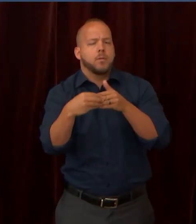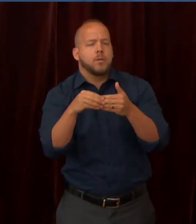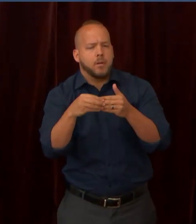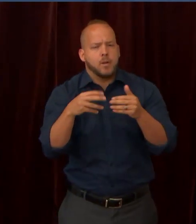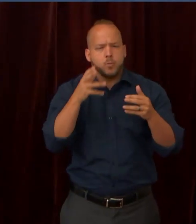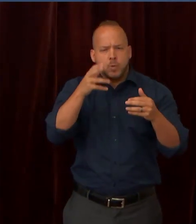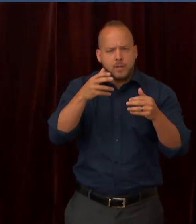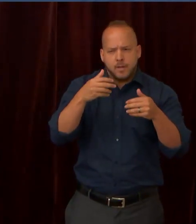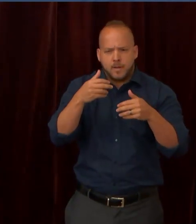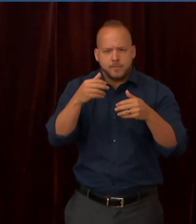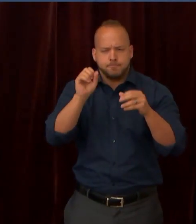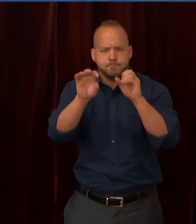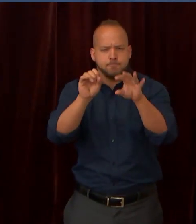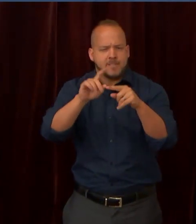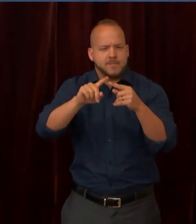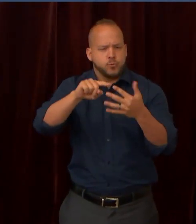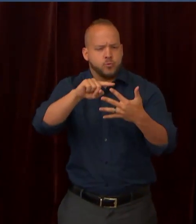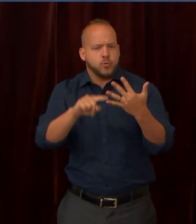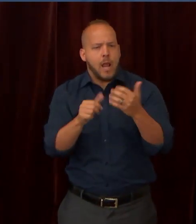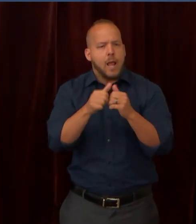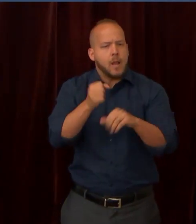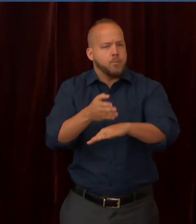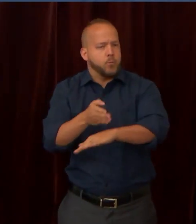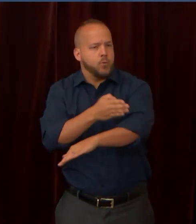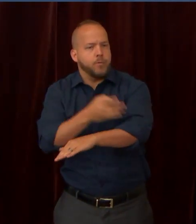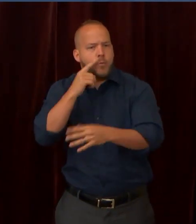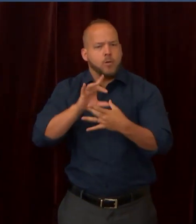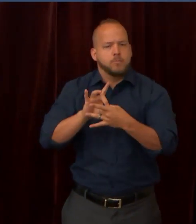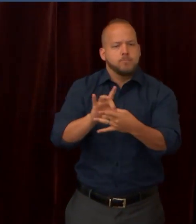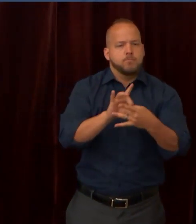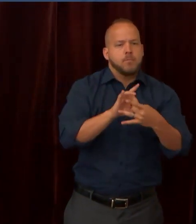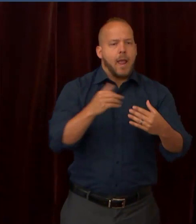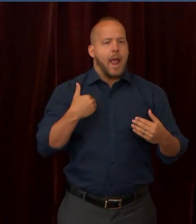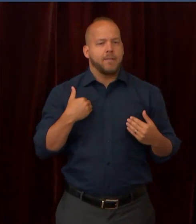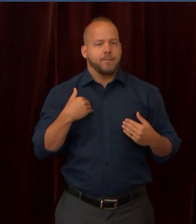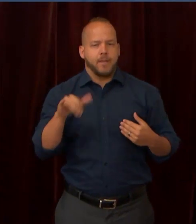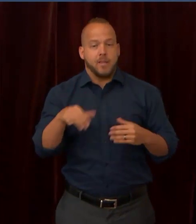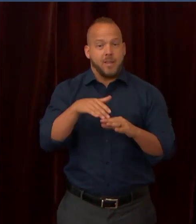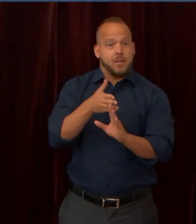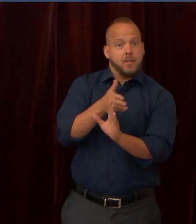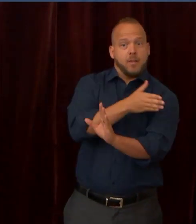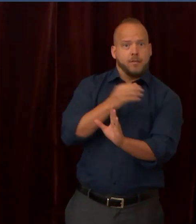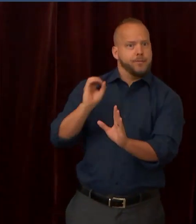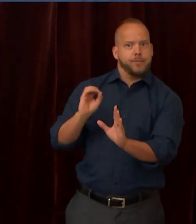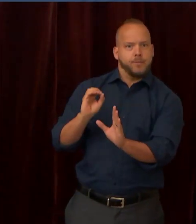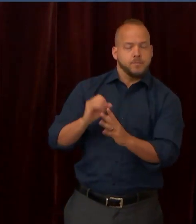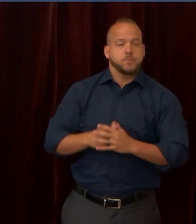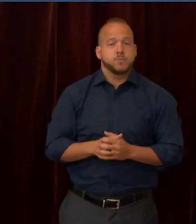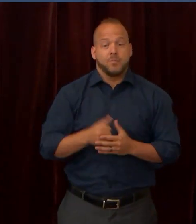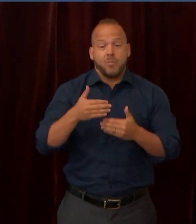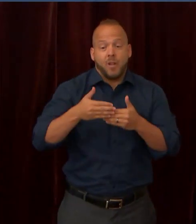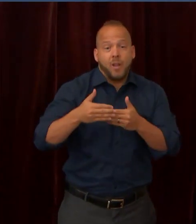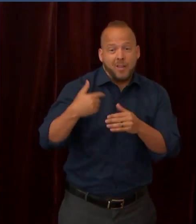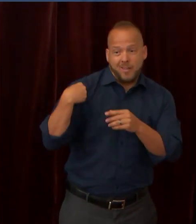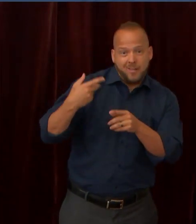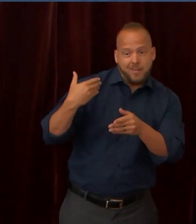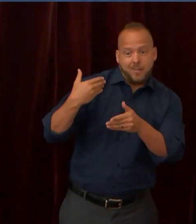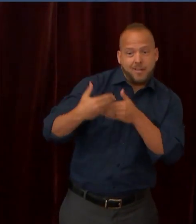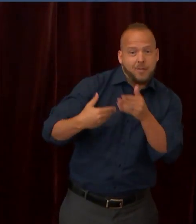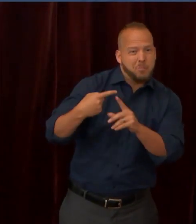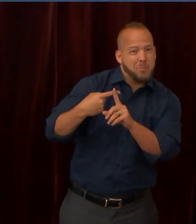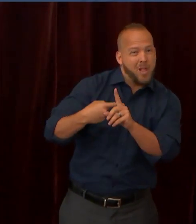During this time, in the last couple of months, it has been very heartening to see religious congregations find ways to